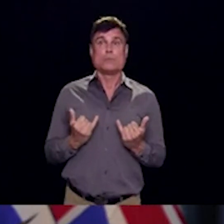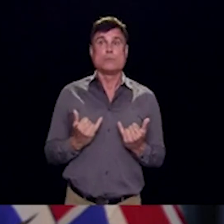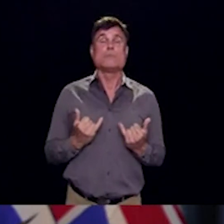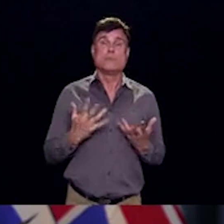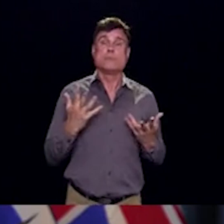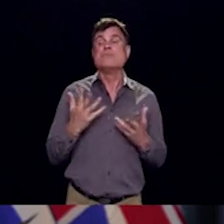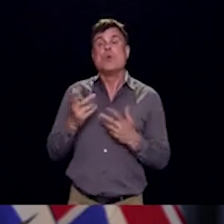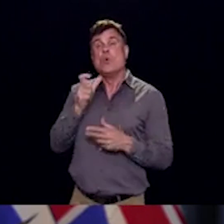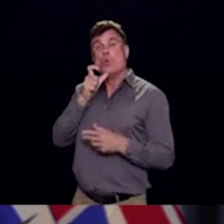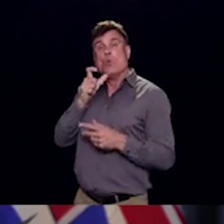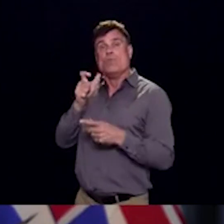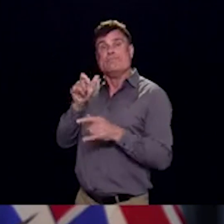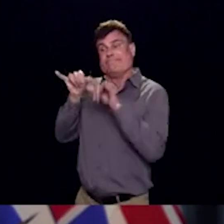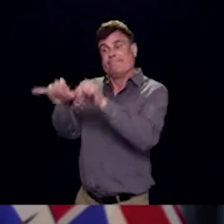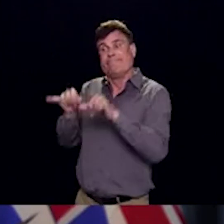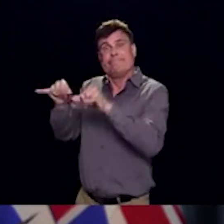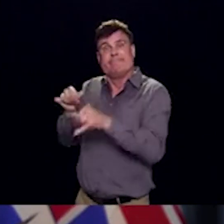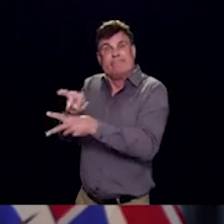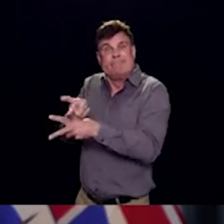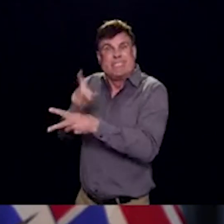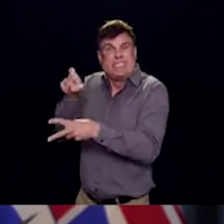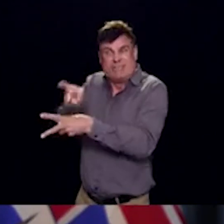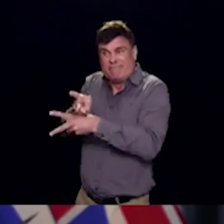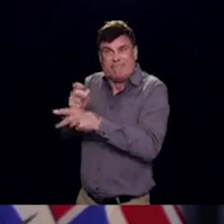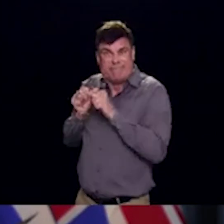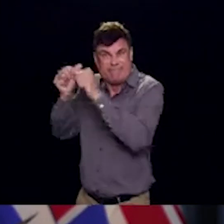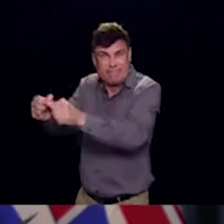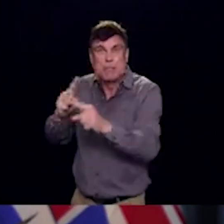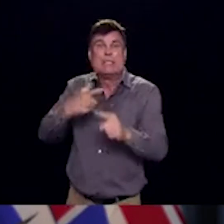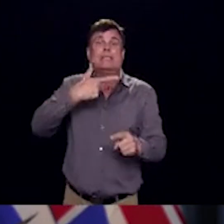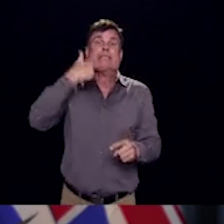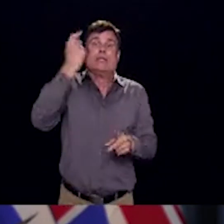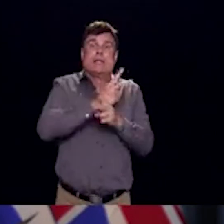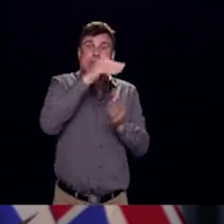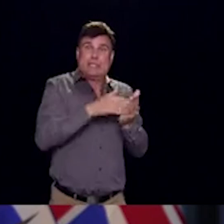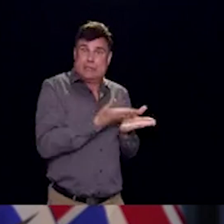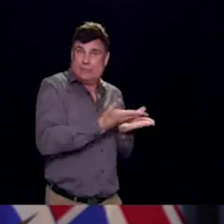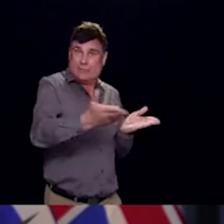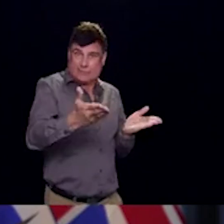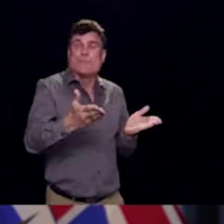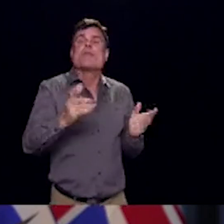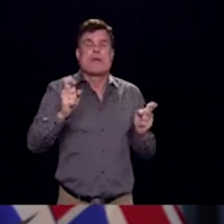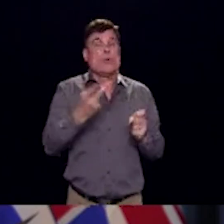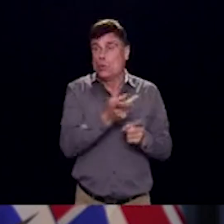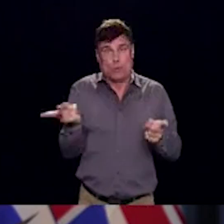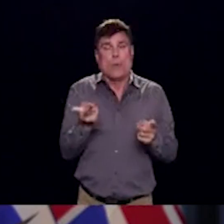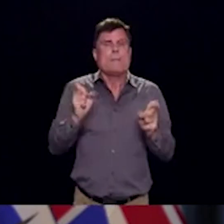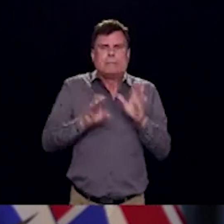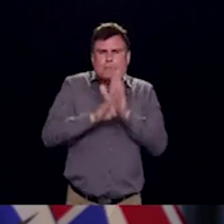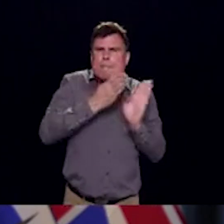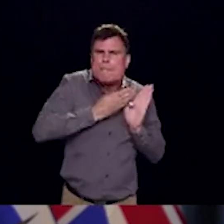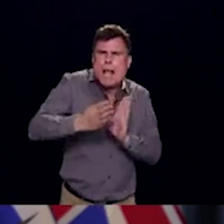And like many businesses that have reopened, these facilities will need to have plans and precautions in place.